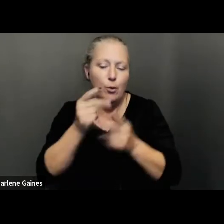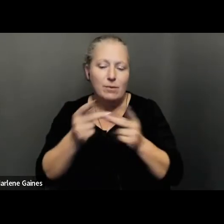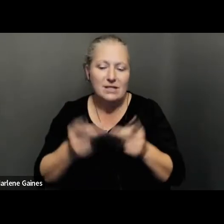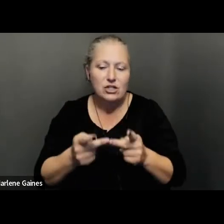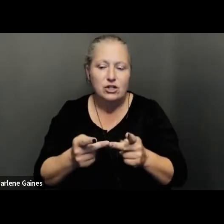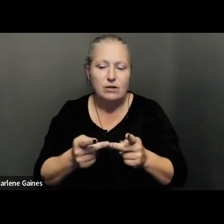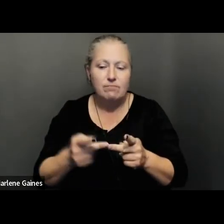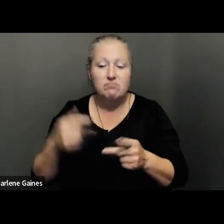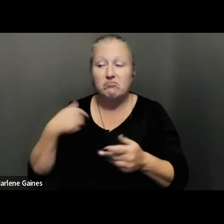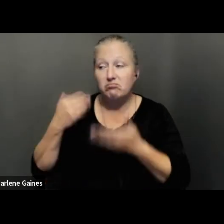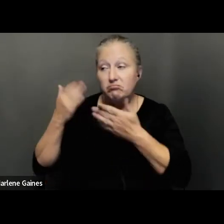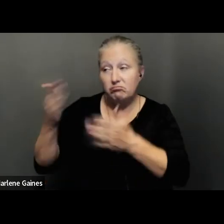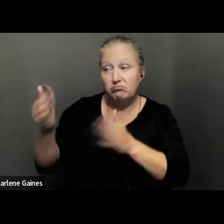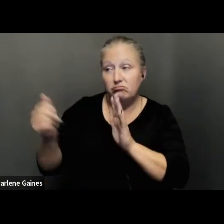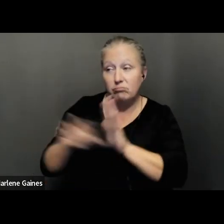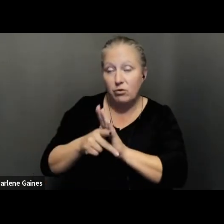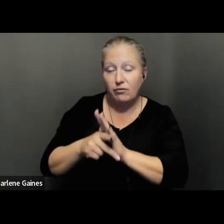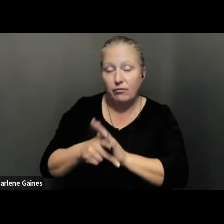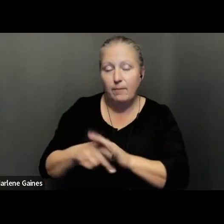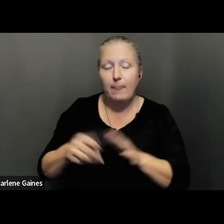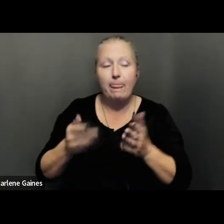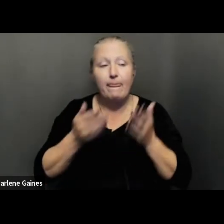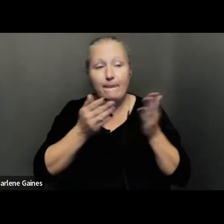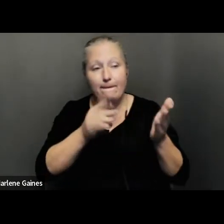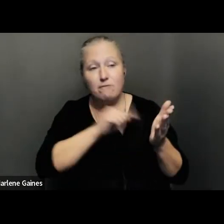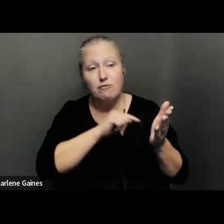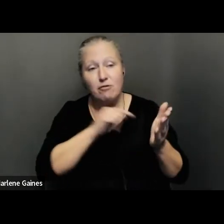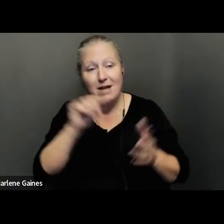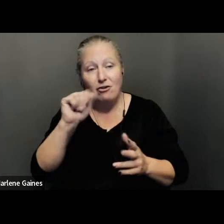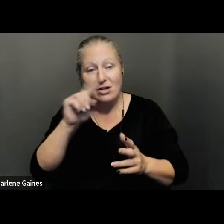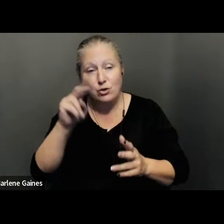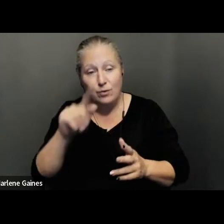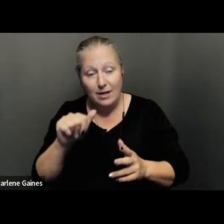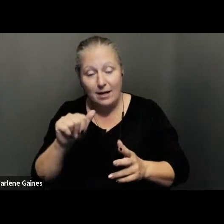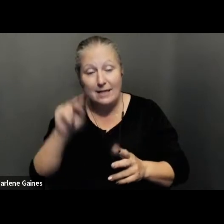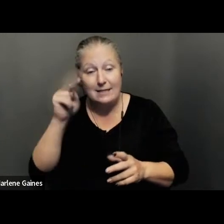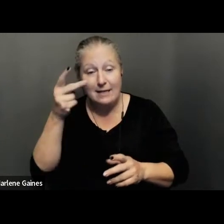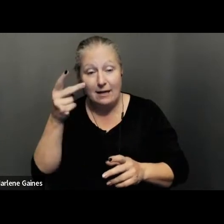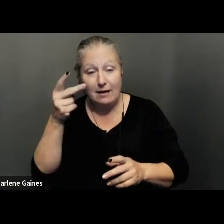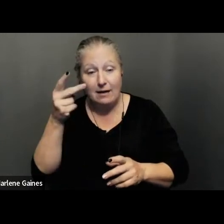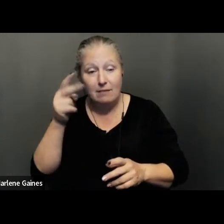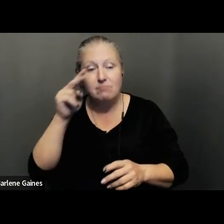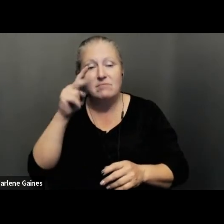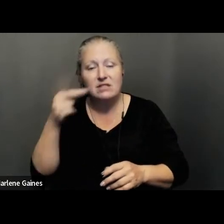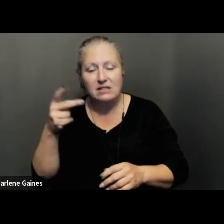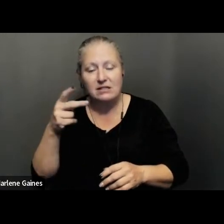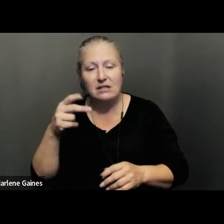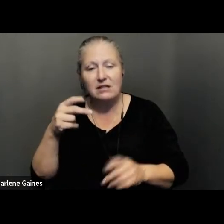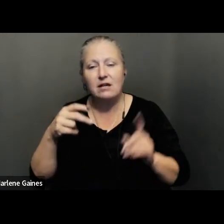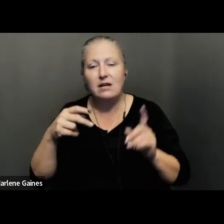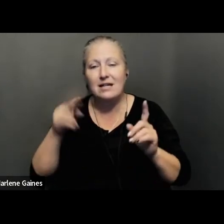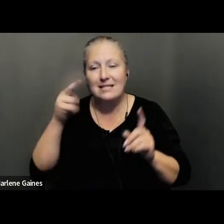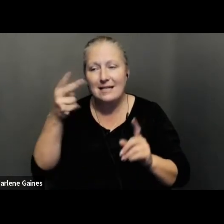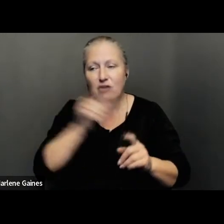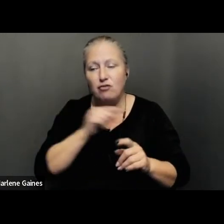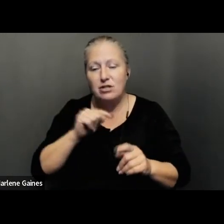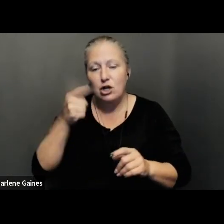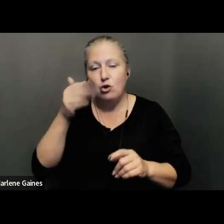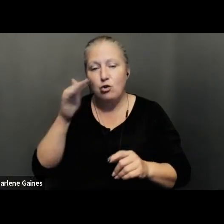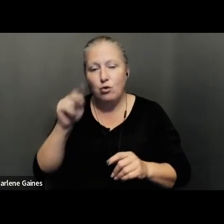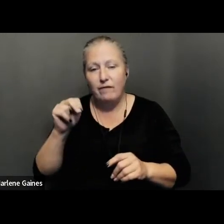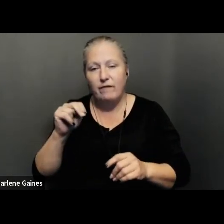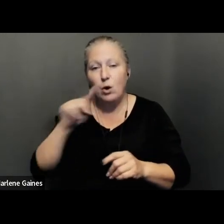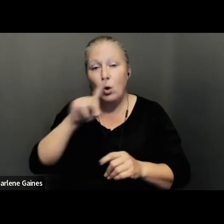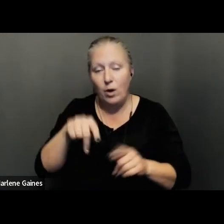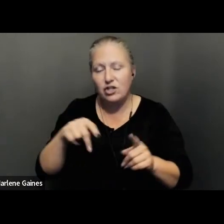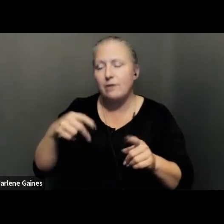I'll move to approve. Okay, motion made by trustee Andrade Zuniga. Is there a second? Second, I have a quick question. Second by trustee Griffin with a question.